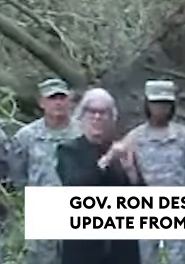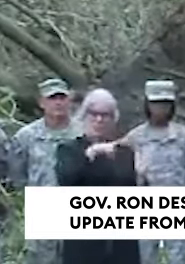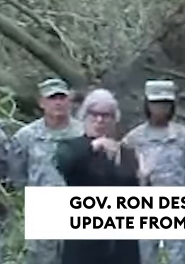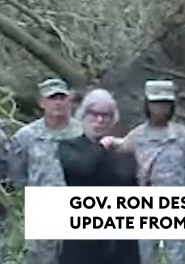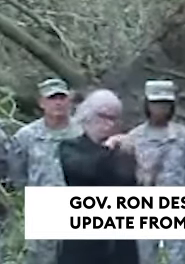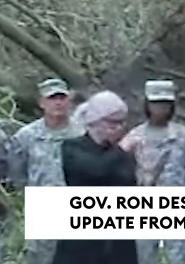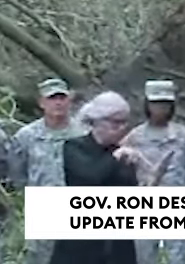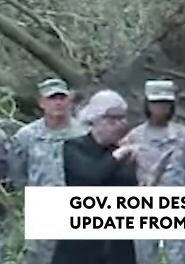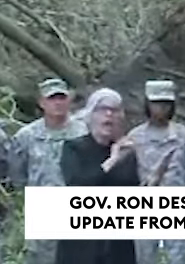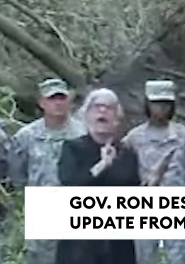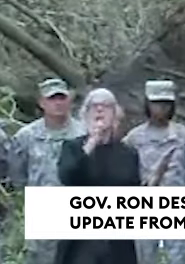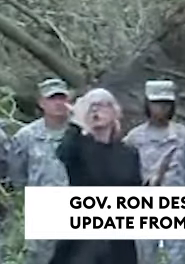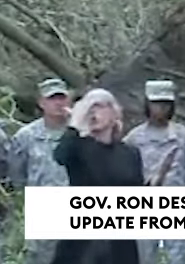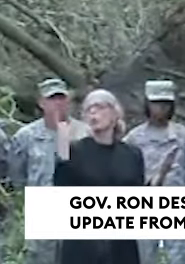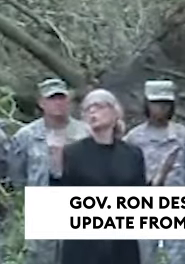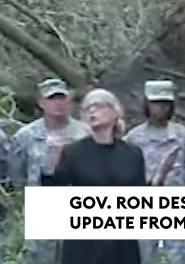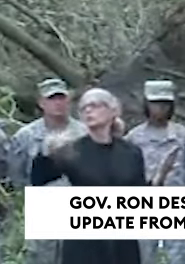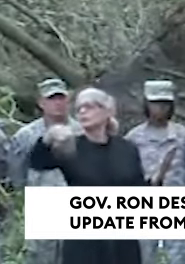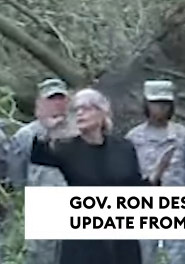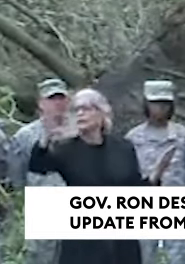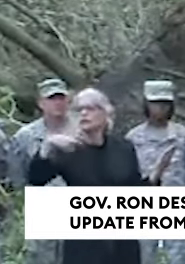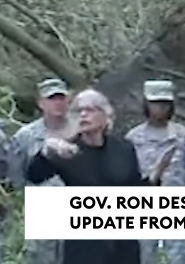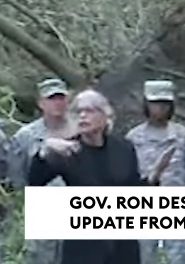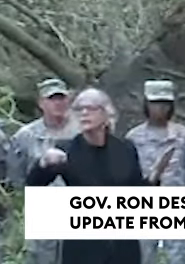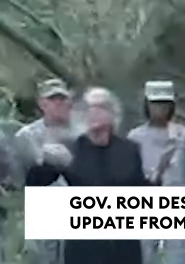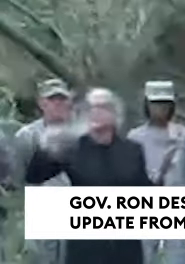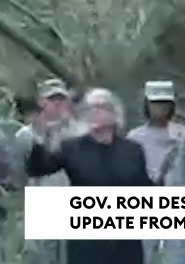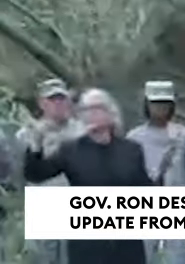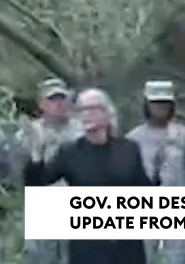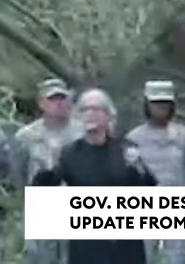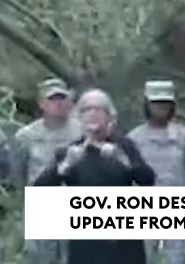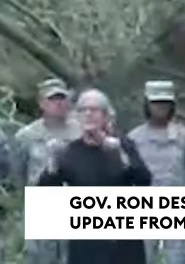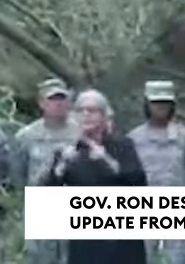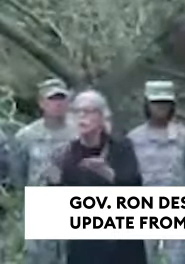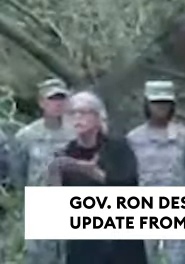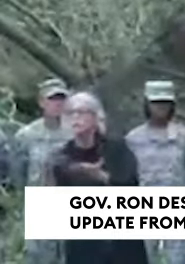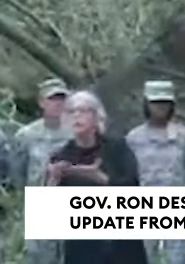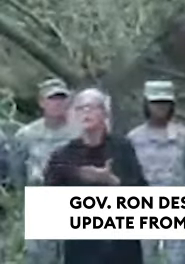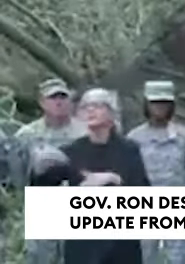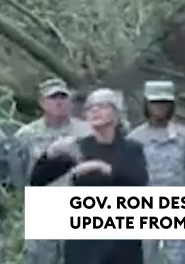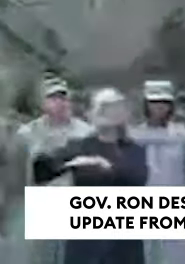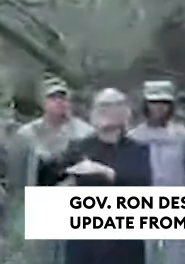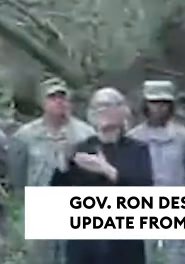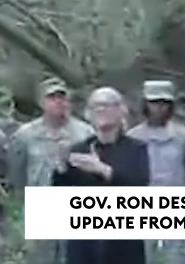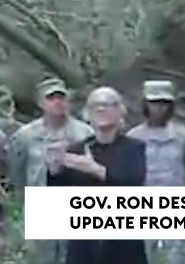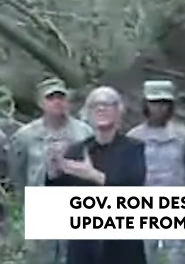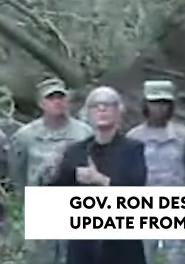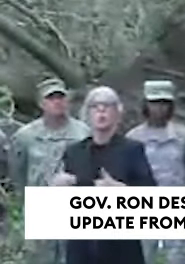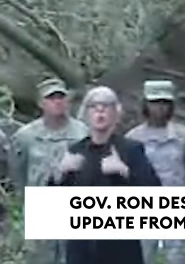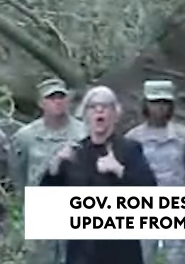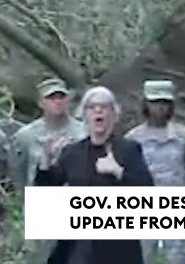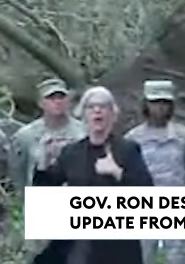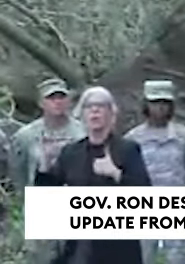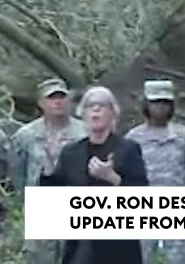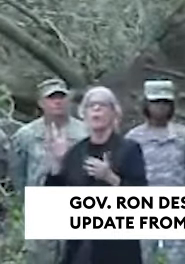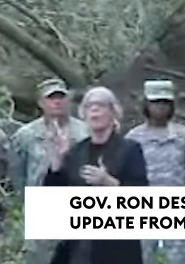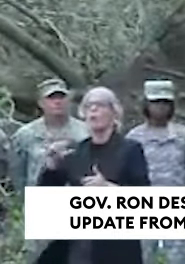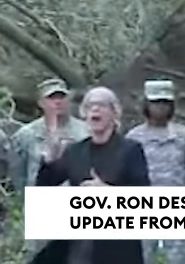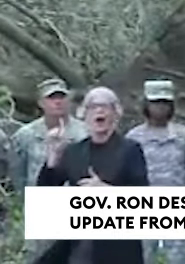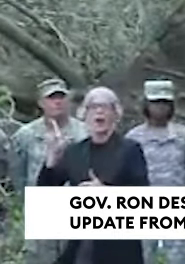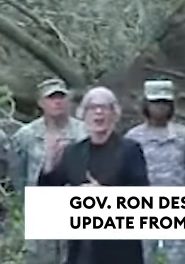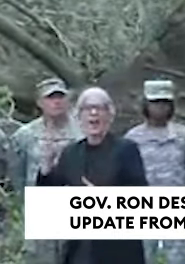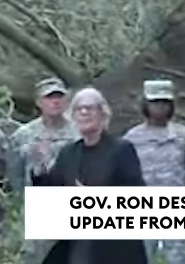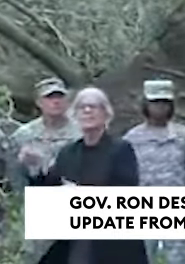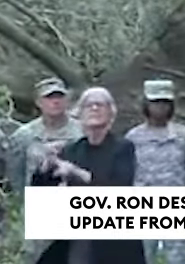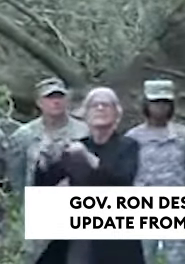transportation perspective, from a fish and wildlife perspective, anything in terms of what needs to be done. So